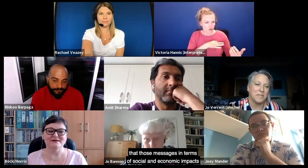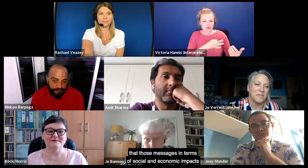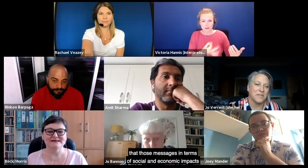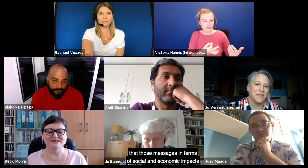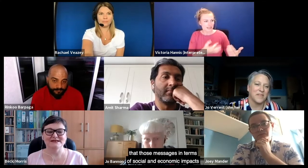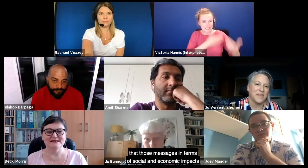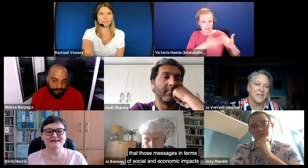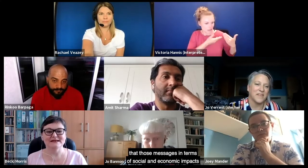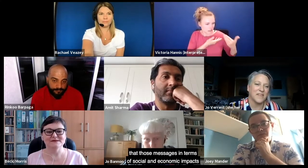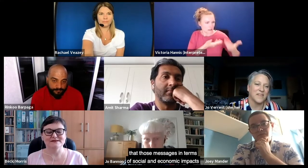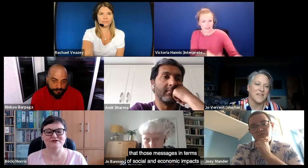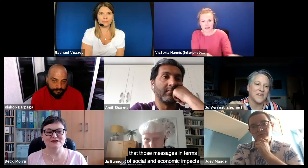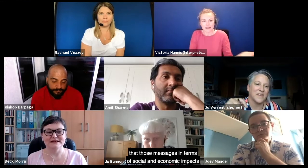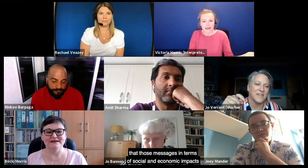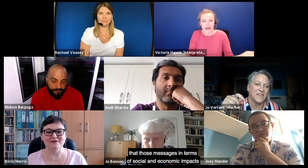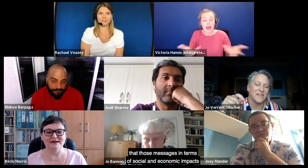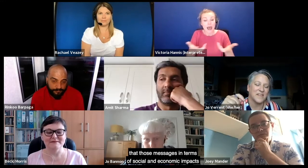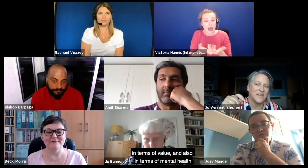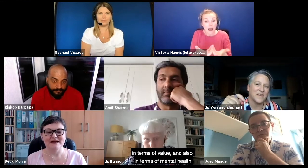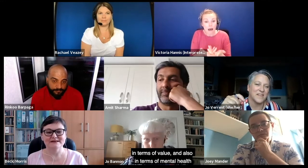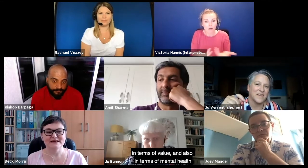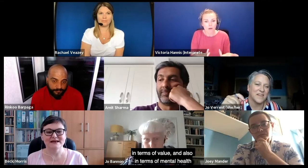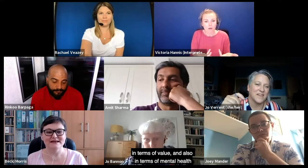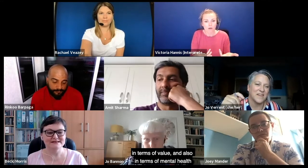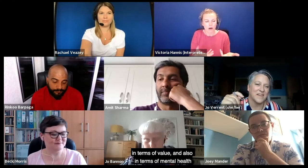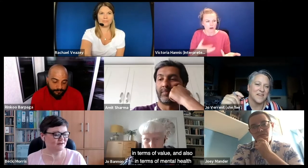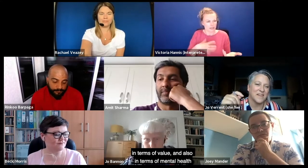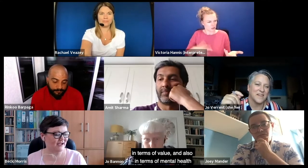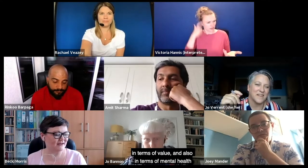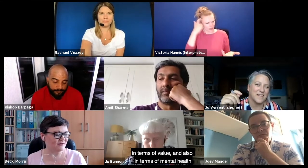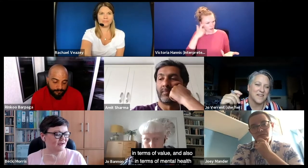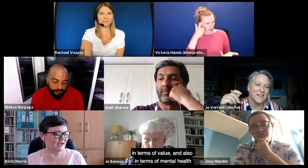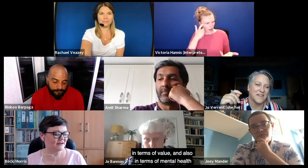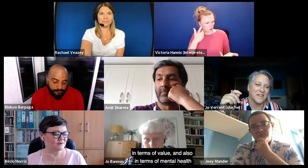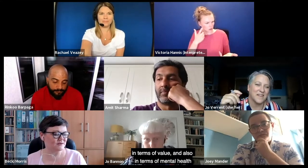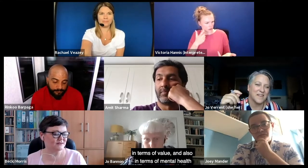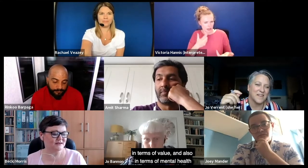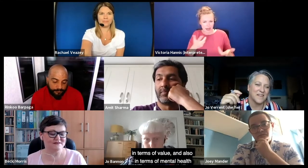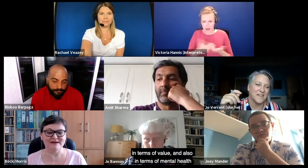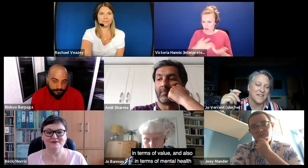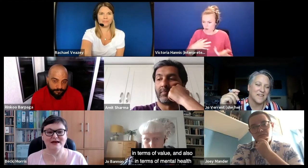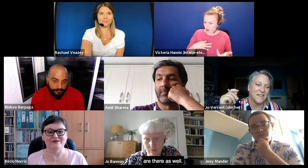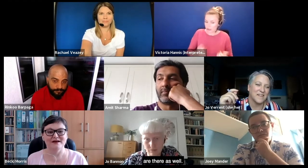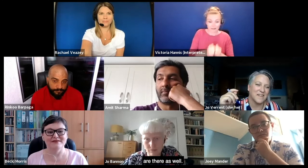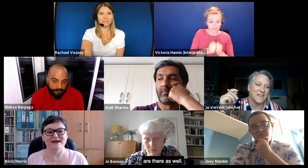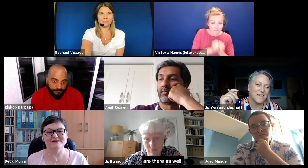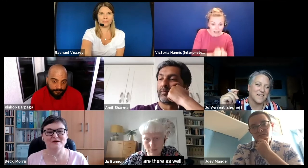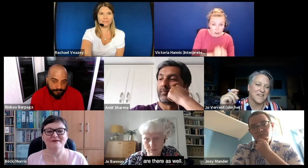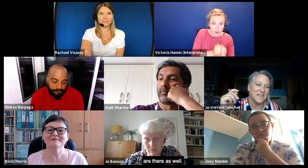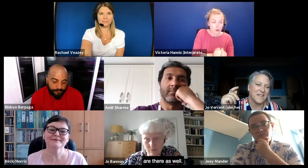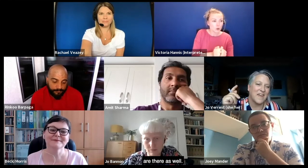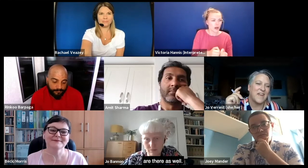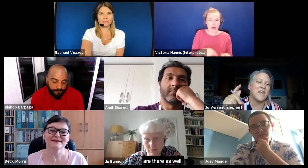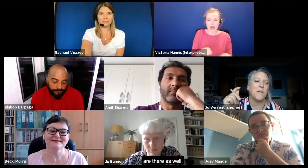that those messages in terms of social and economic impacts, in terms of value, and also in terms of mental health are there as